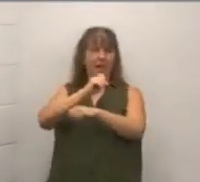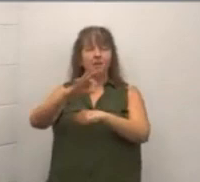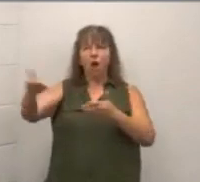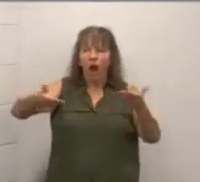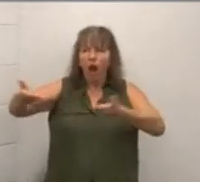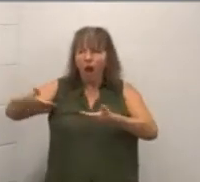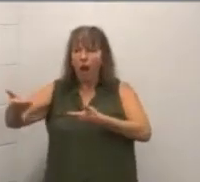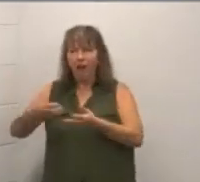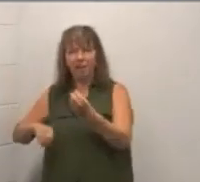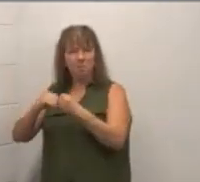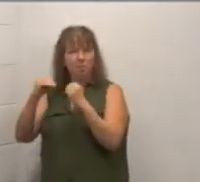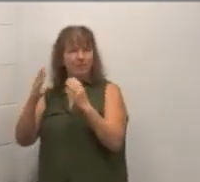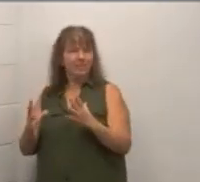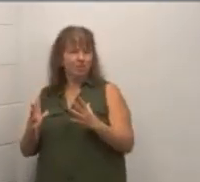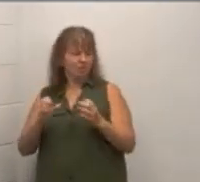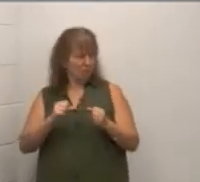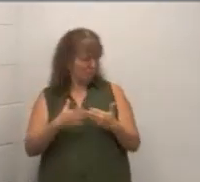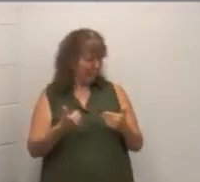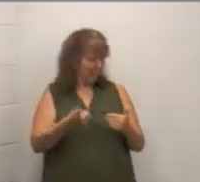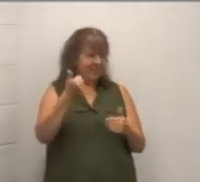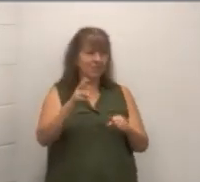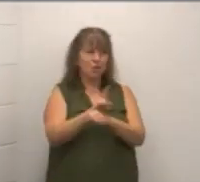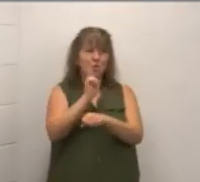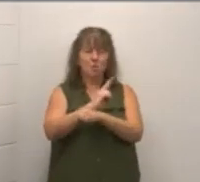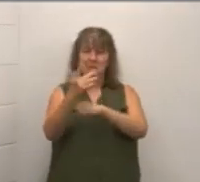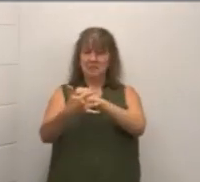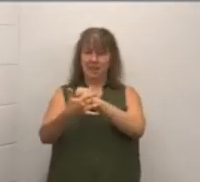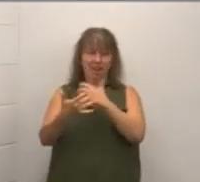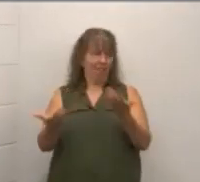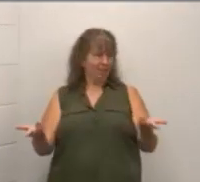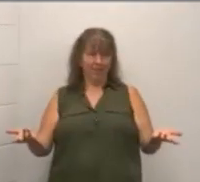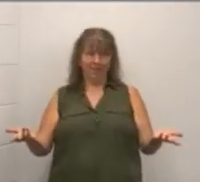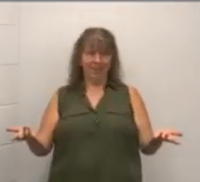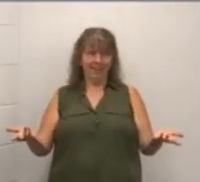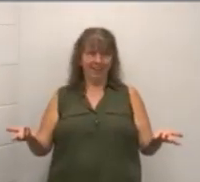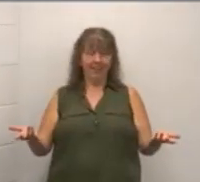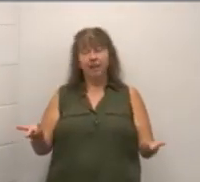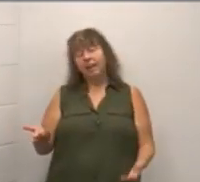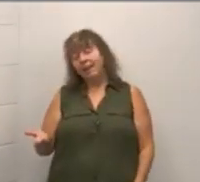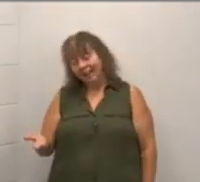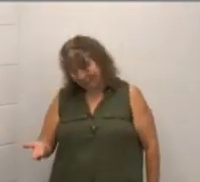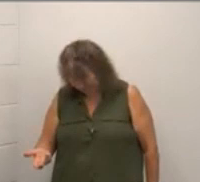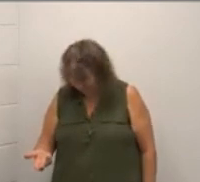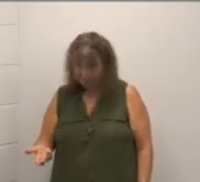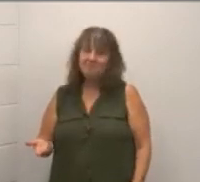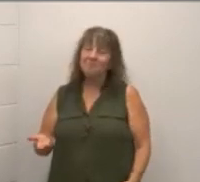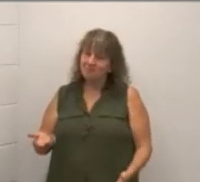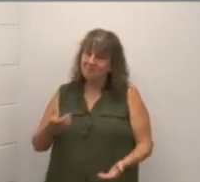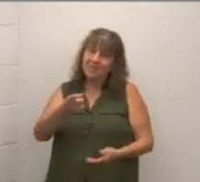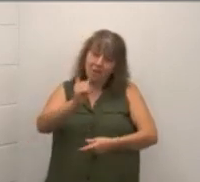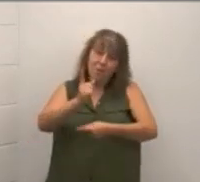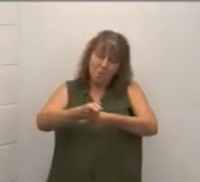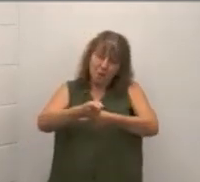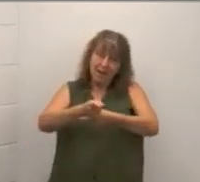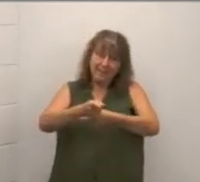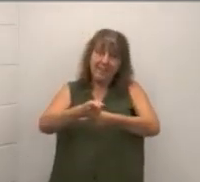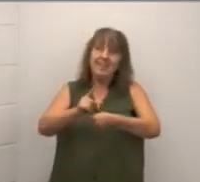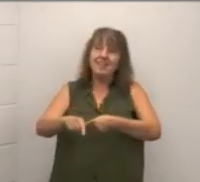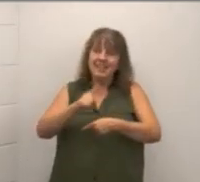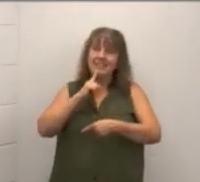be. So you're right. I think that this is incredibly complex.